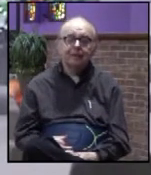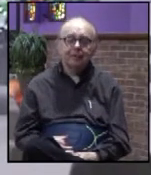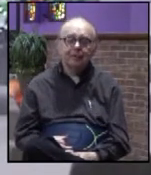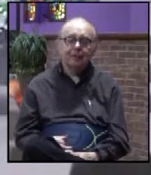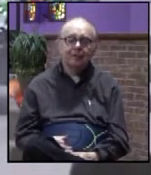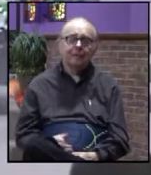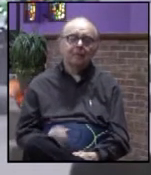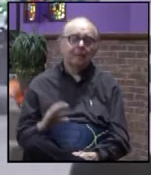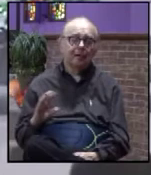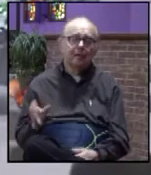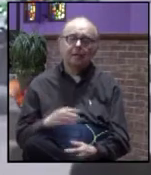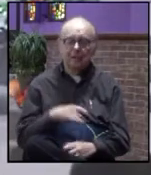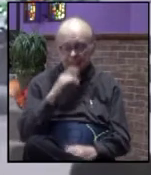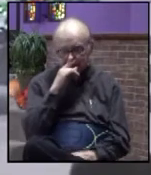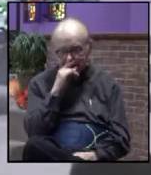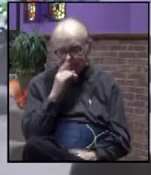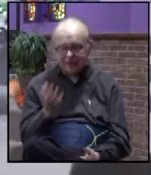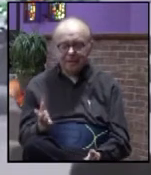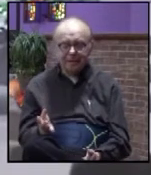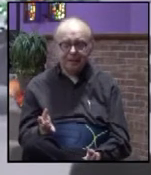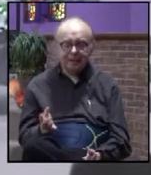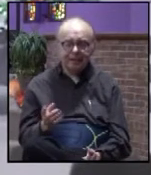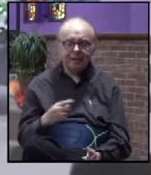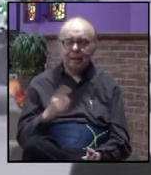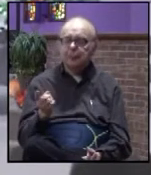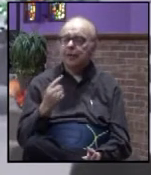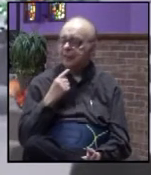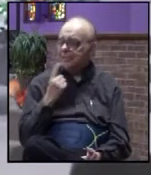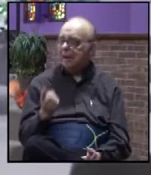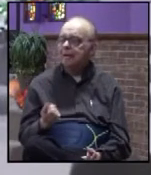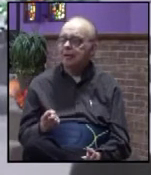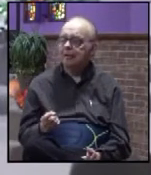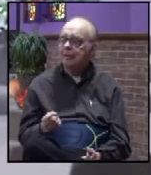And of course, all of the kids are up there saying,